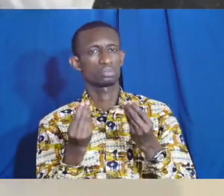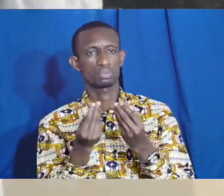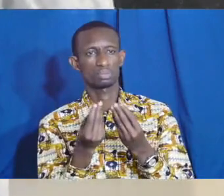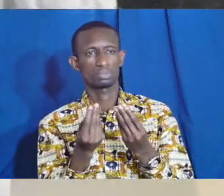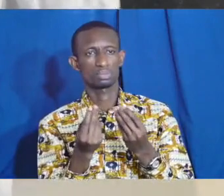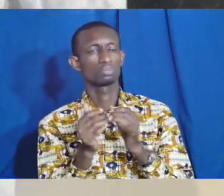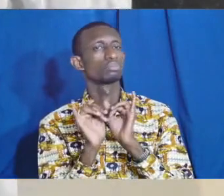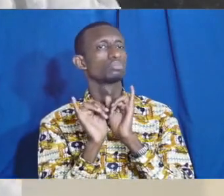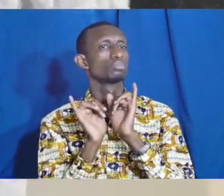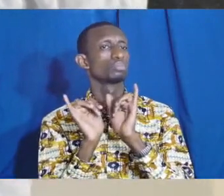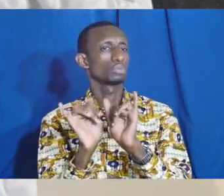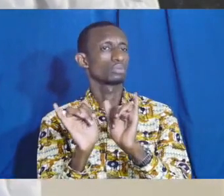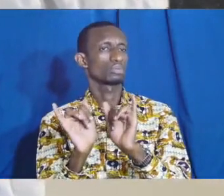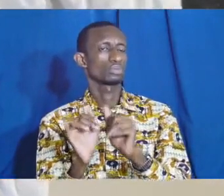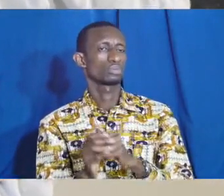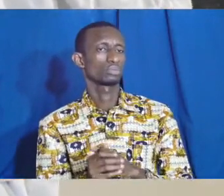they remain